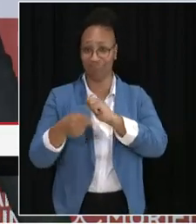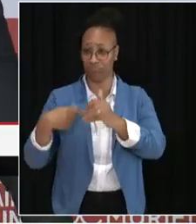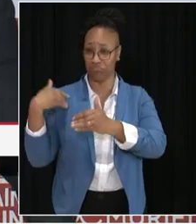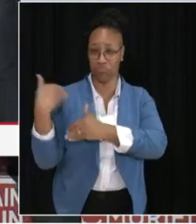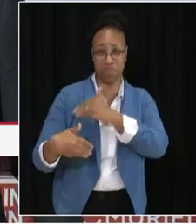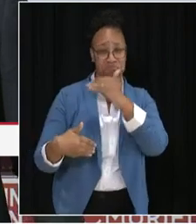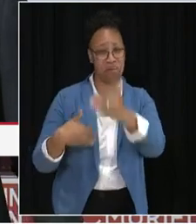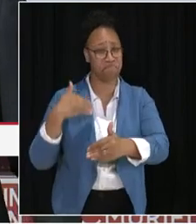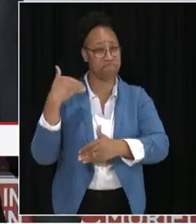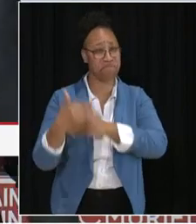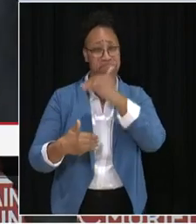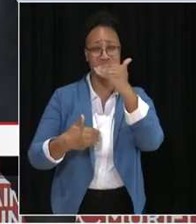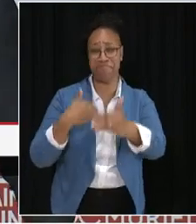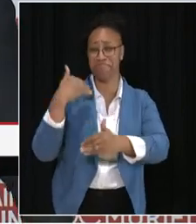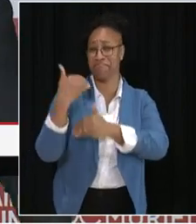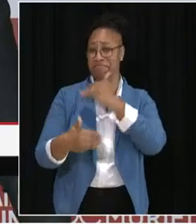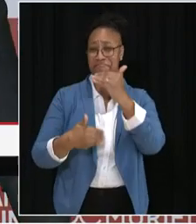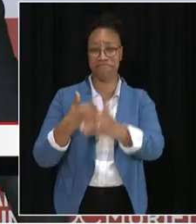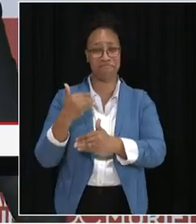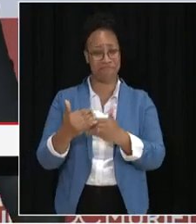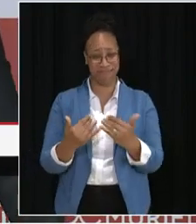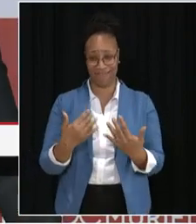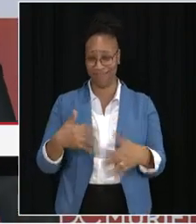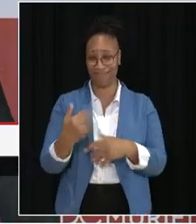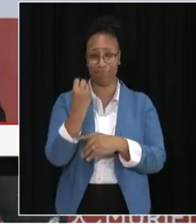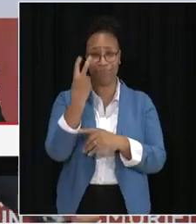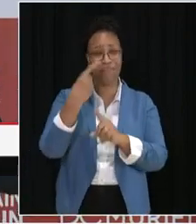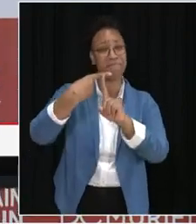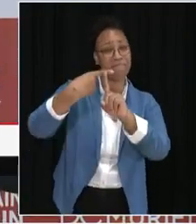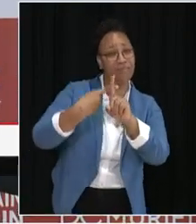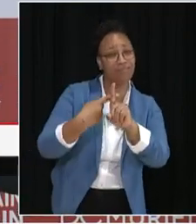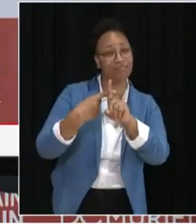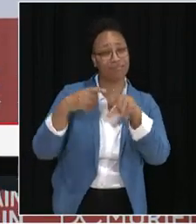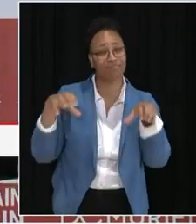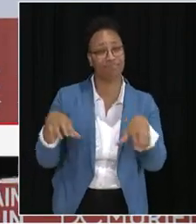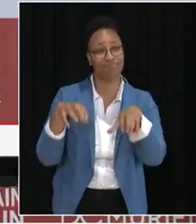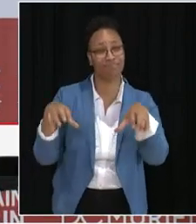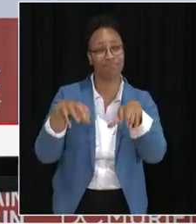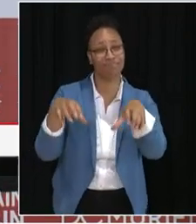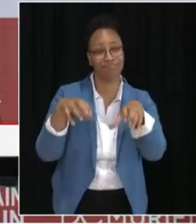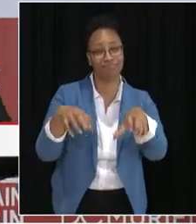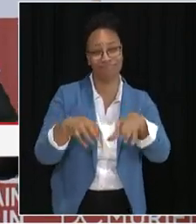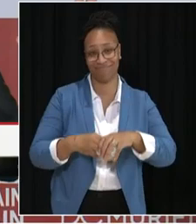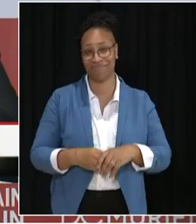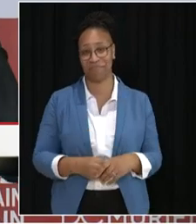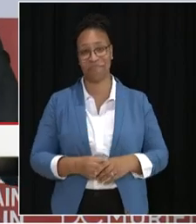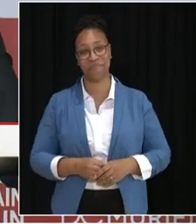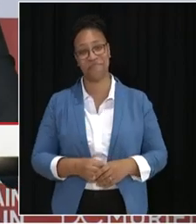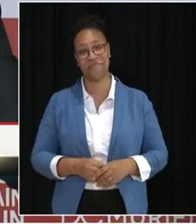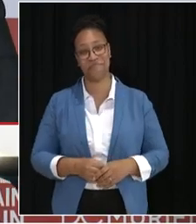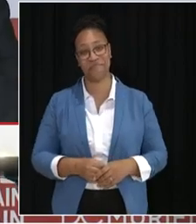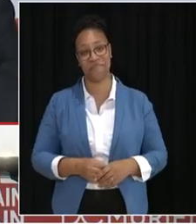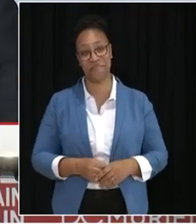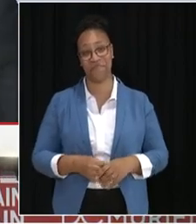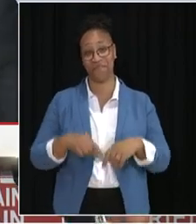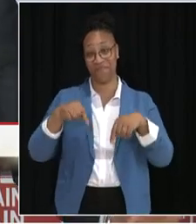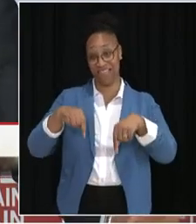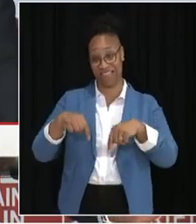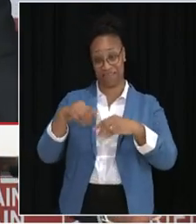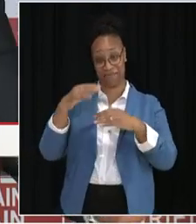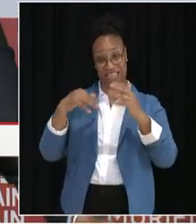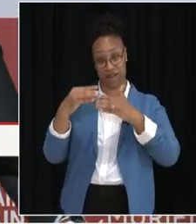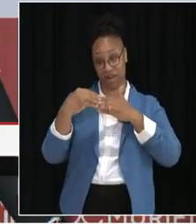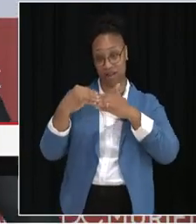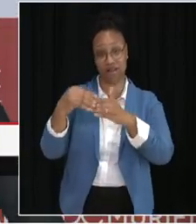here from Director Anderson next about this amazing facility. I had a brief tour. I can tell you there's much more besides this